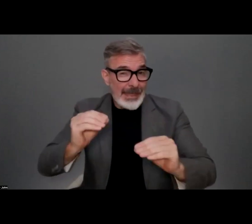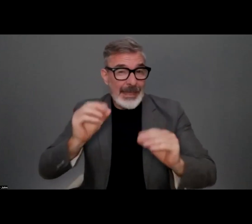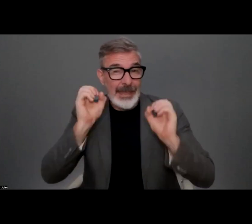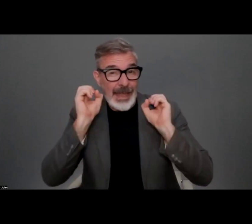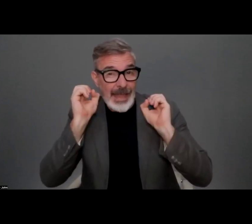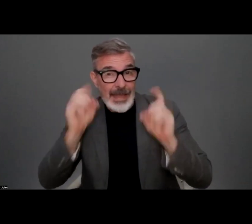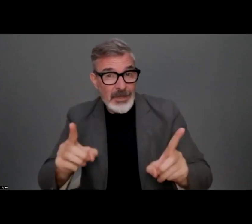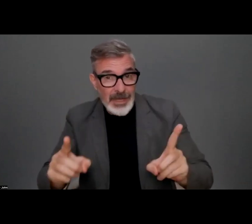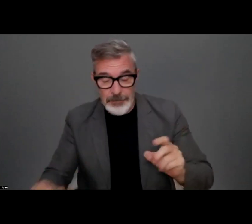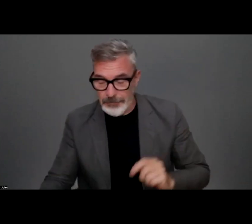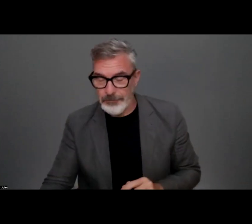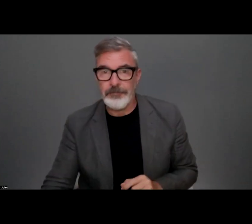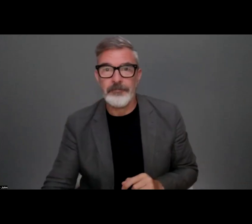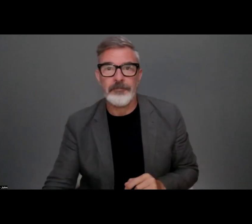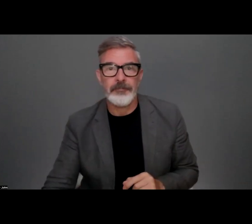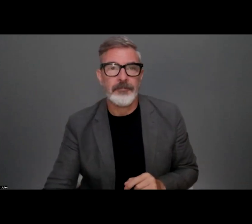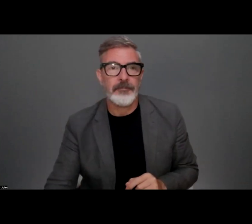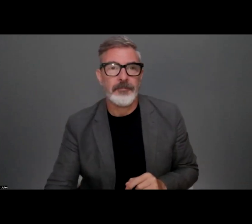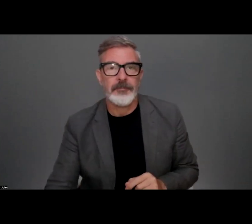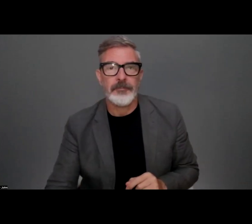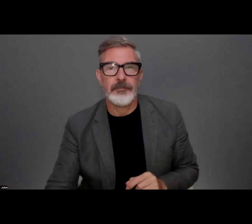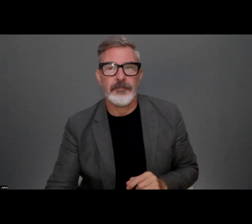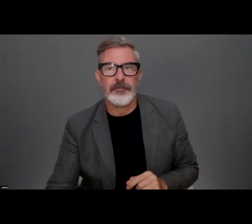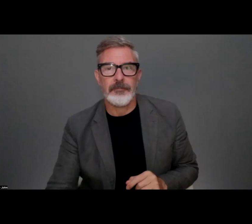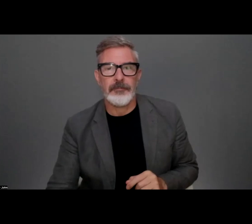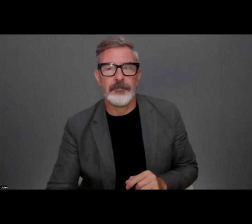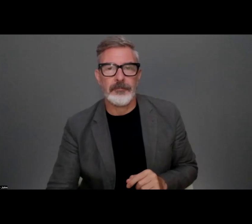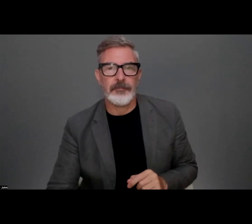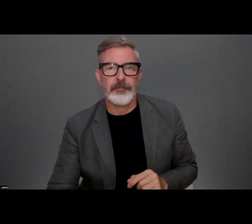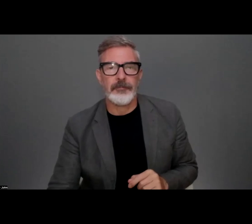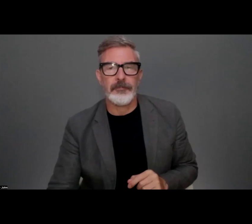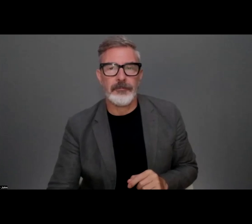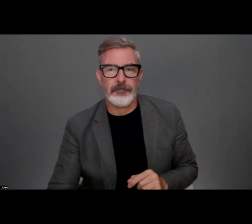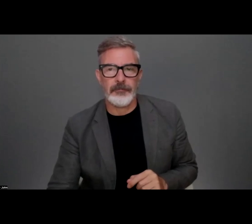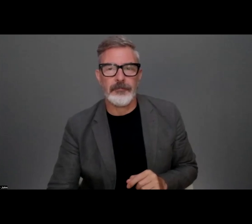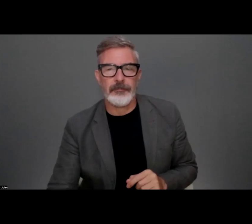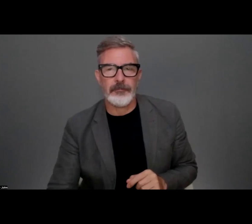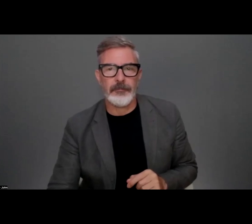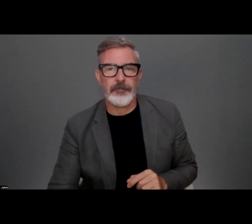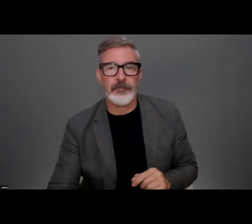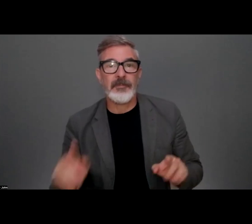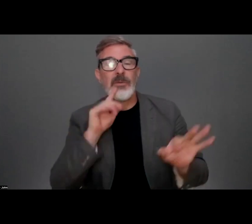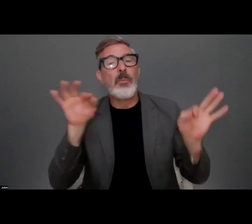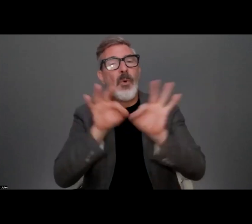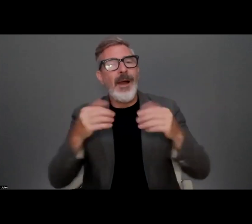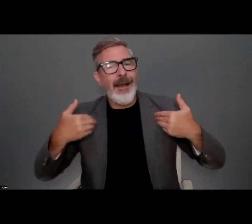inclusion is through having these conversations more and more and more.